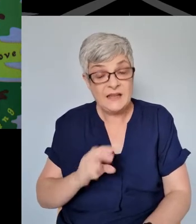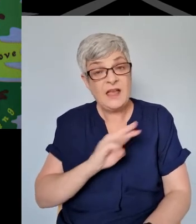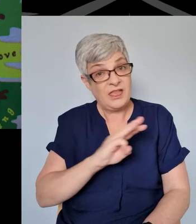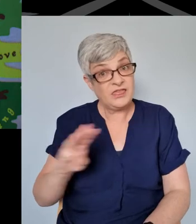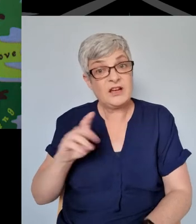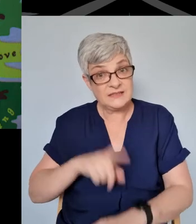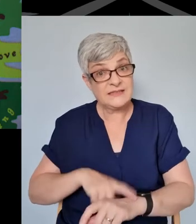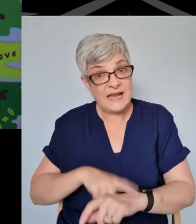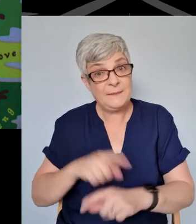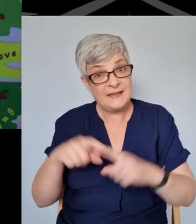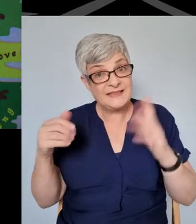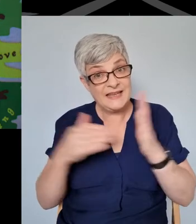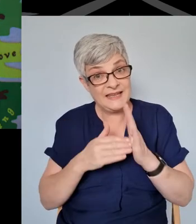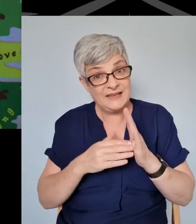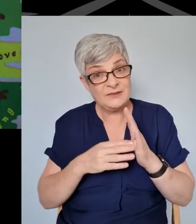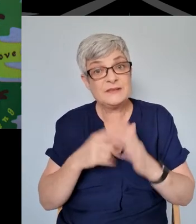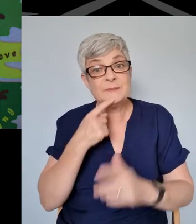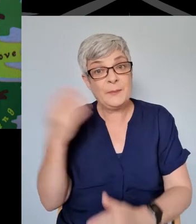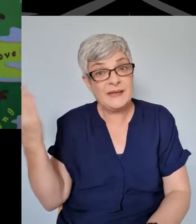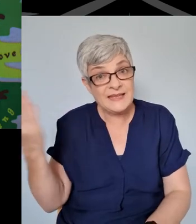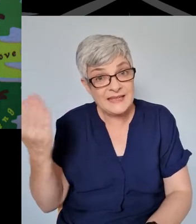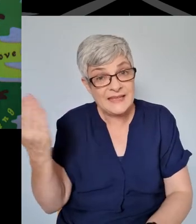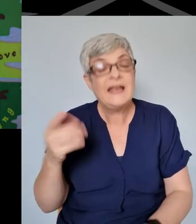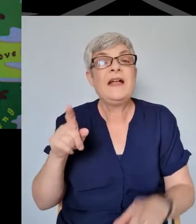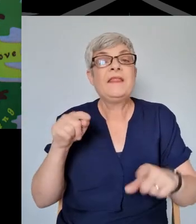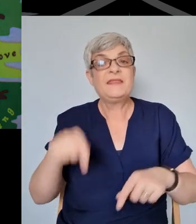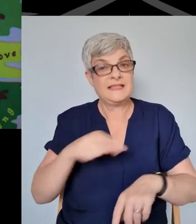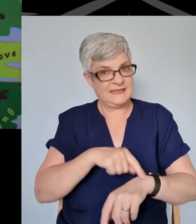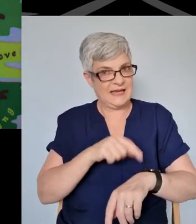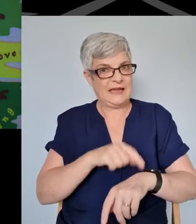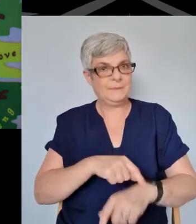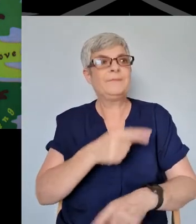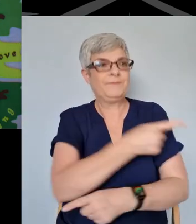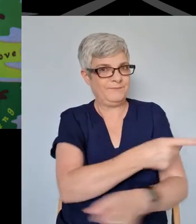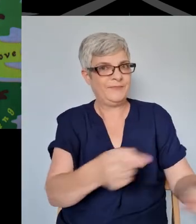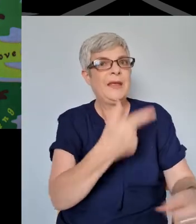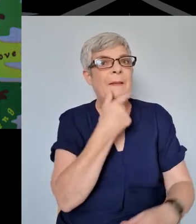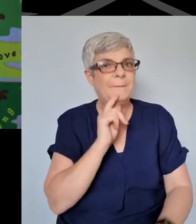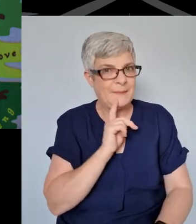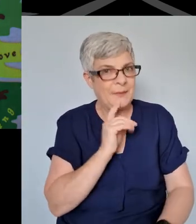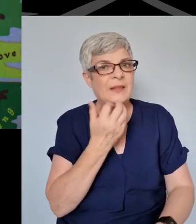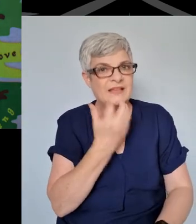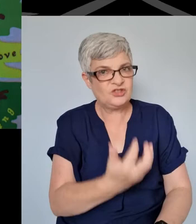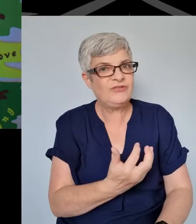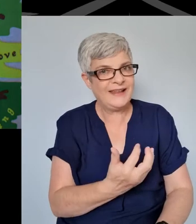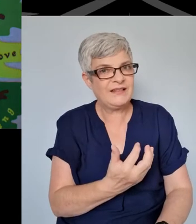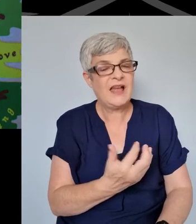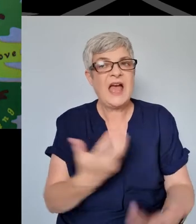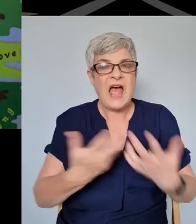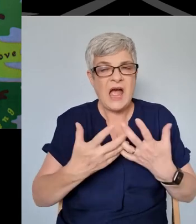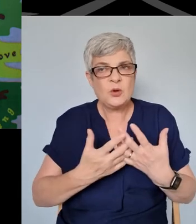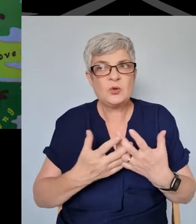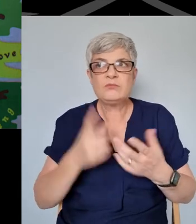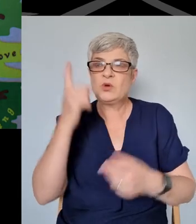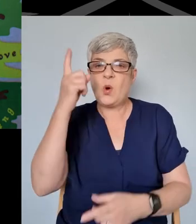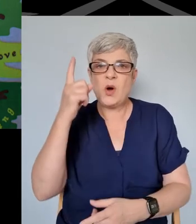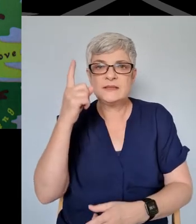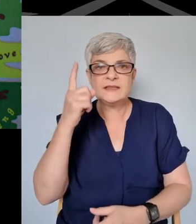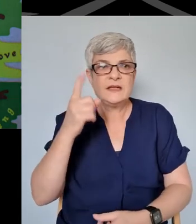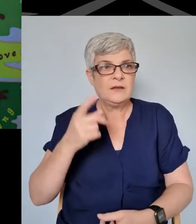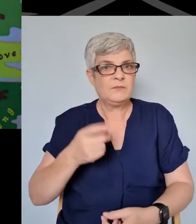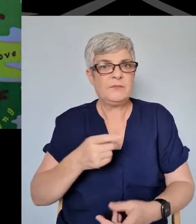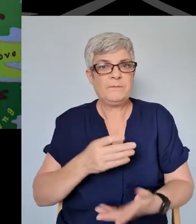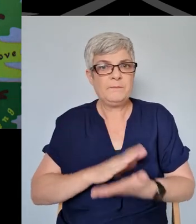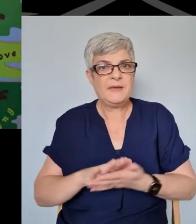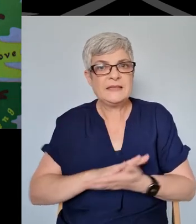time Ezekiel is told to speak, and this time it's to the people of Israel, how God is going to make the dead live, how God is going to bring